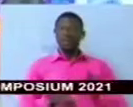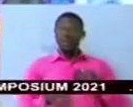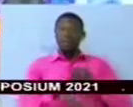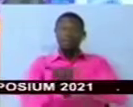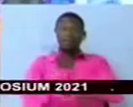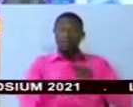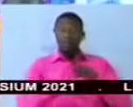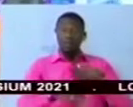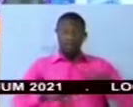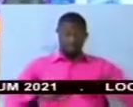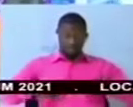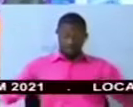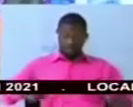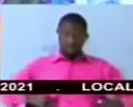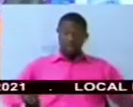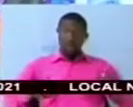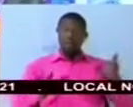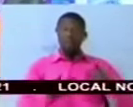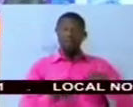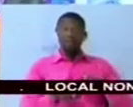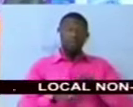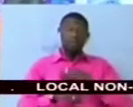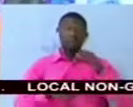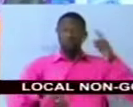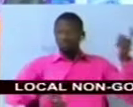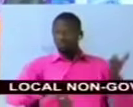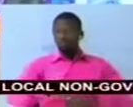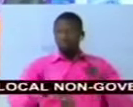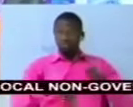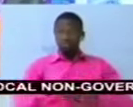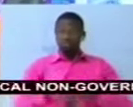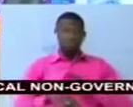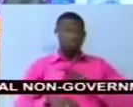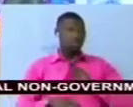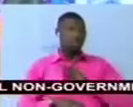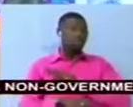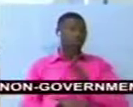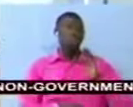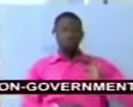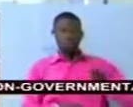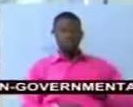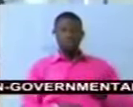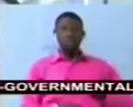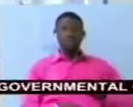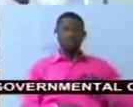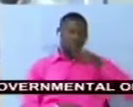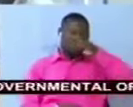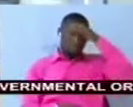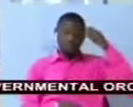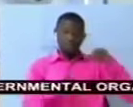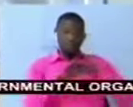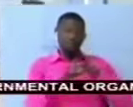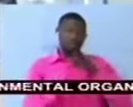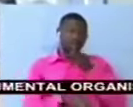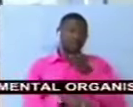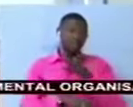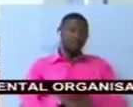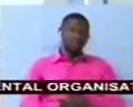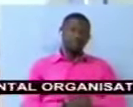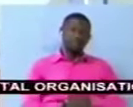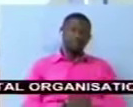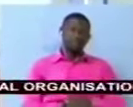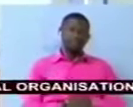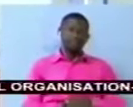where they strip people and do the beatings, there was no female officers. Your interrogation, was it in a different room or in the same